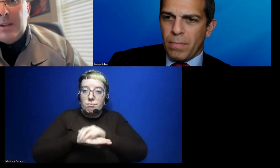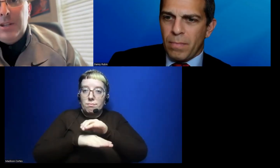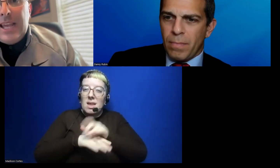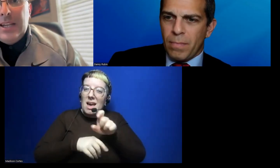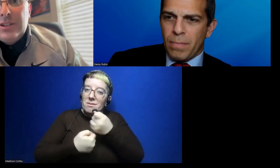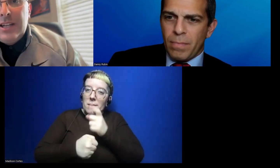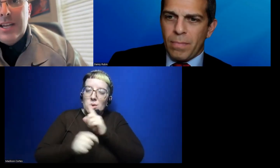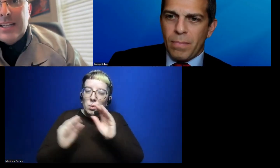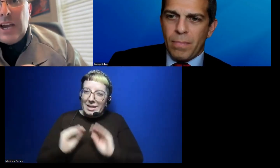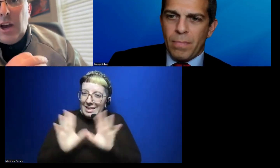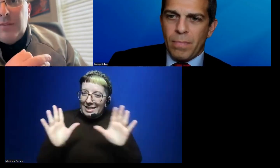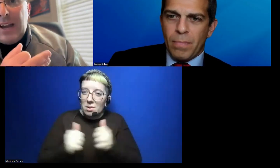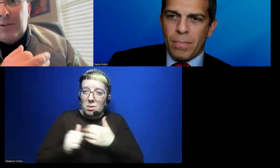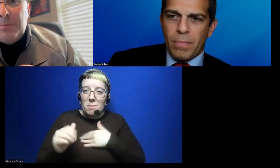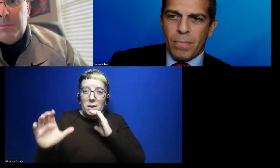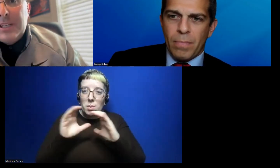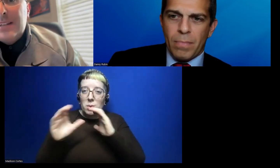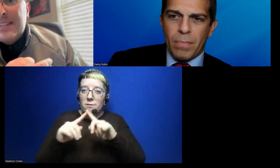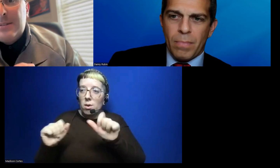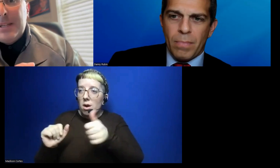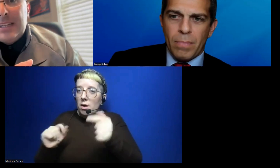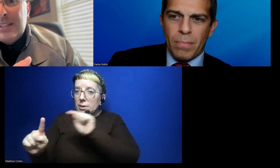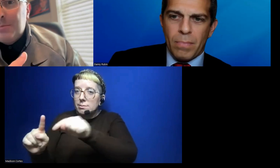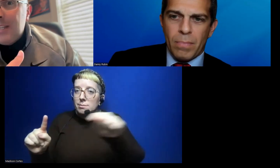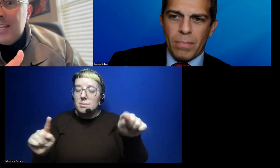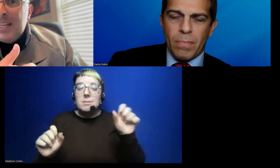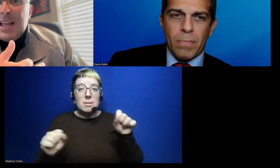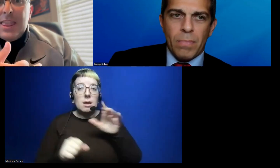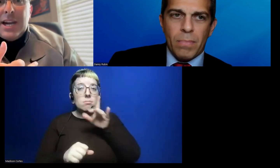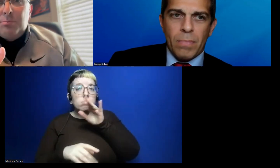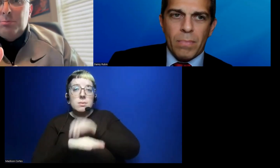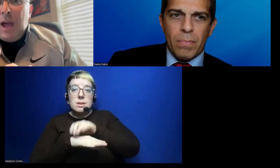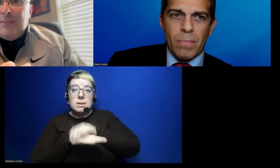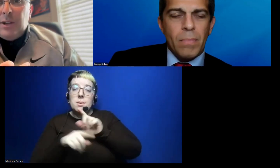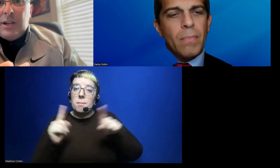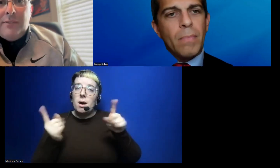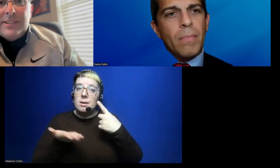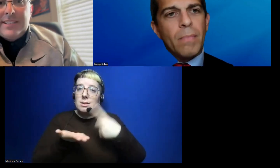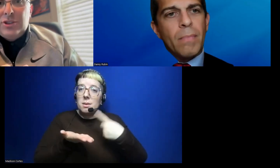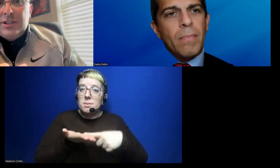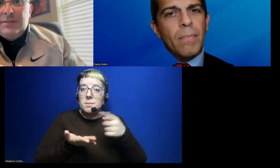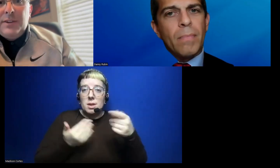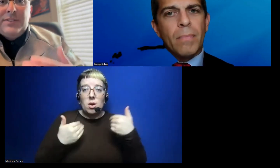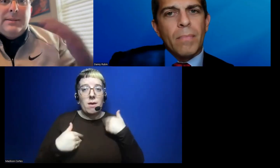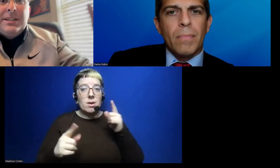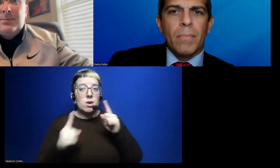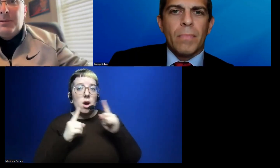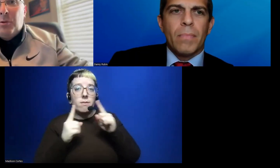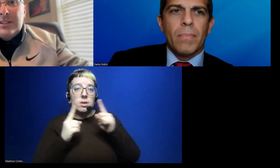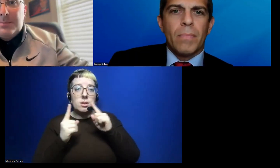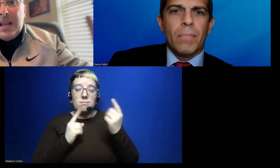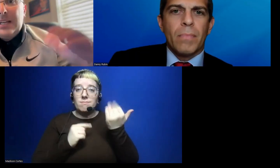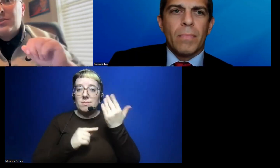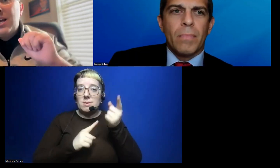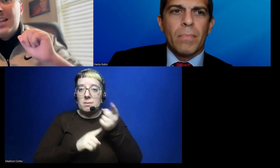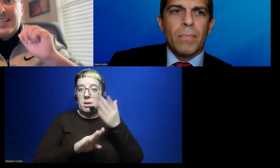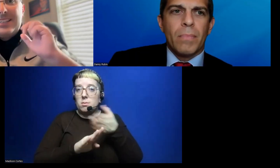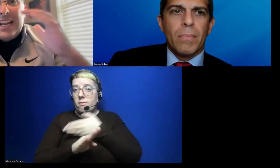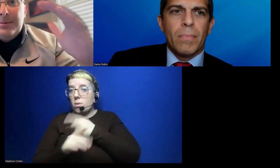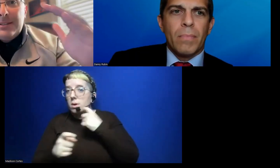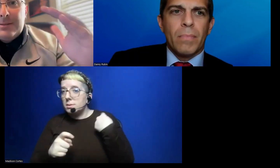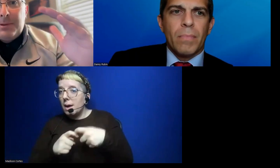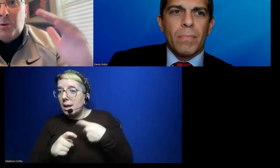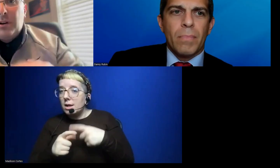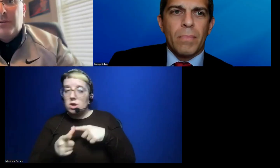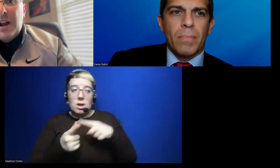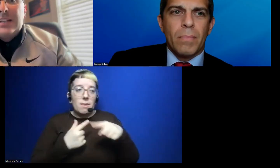with my communication because I often have to remember, yes, they speak English, but they're having a conversation 15 minutes before in Spanish, then